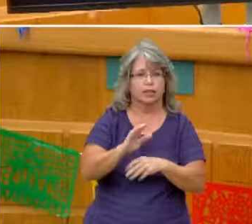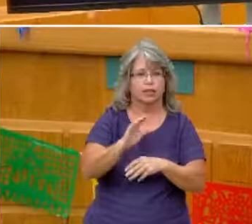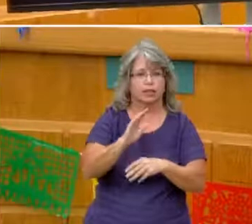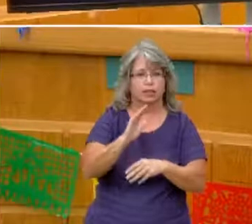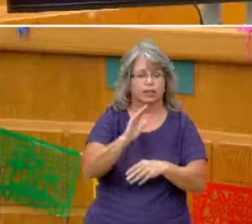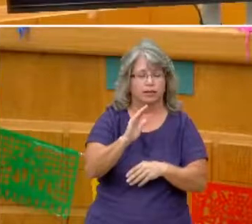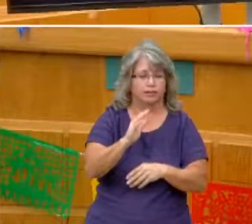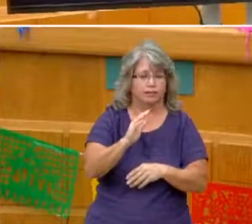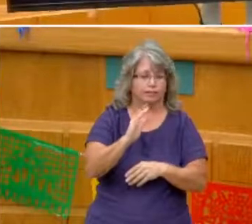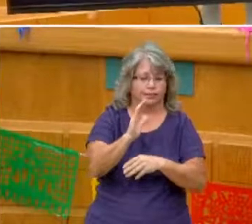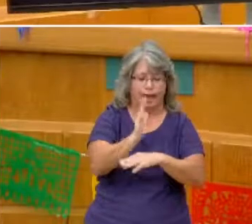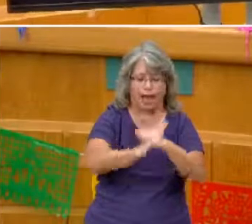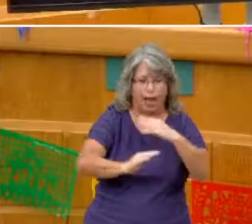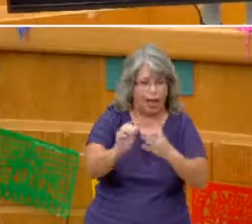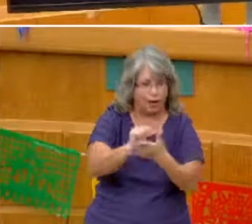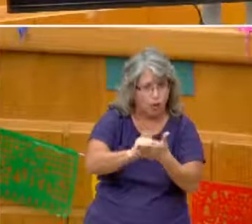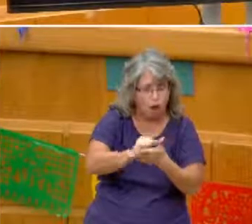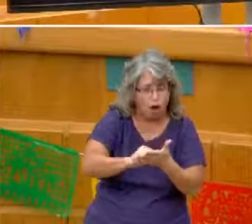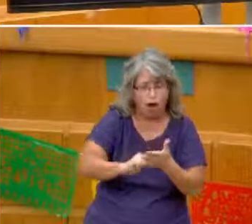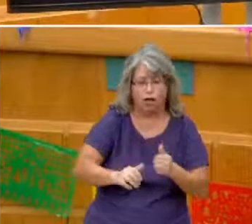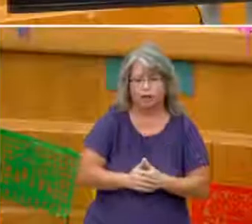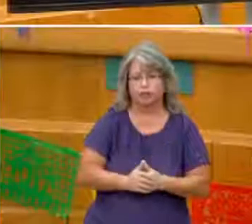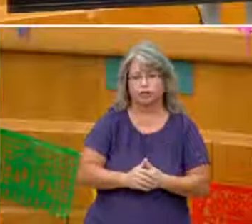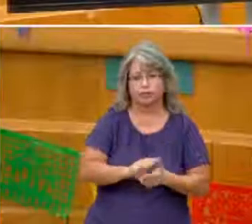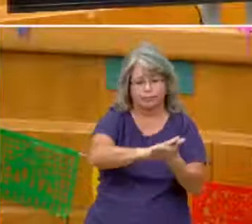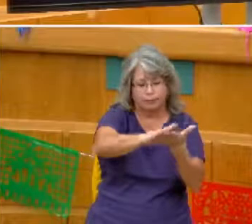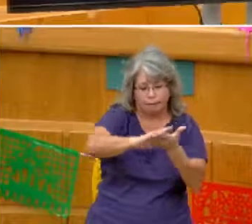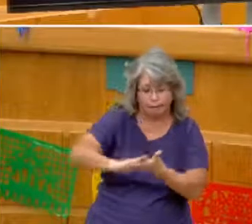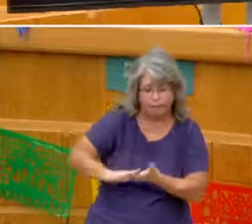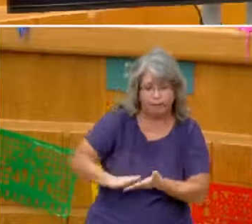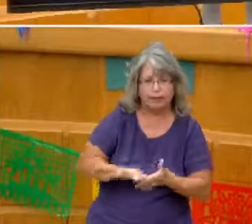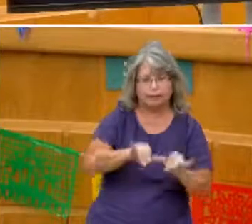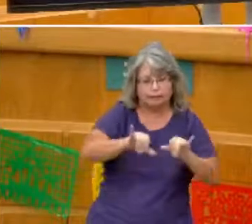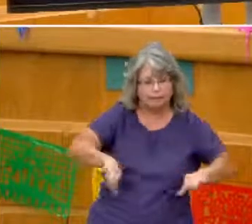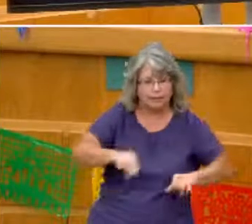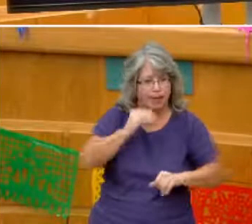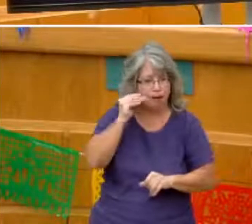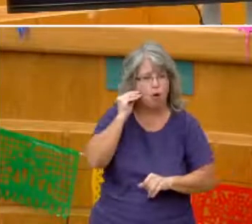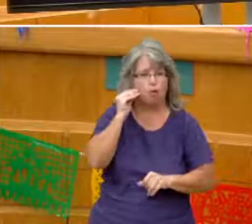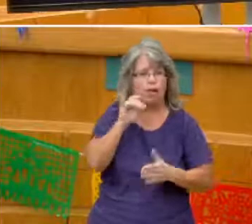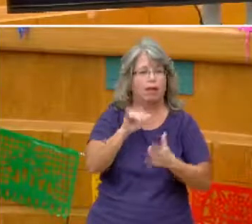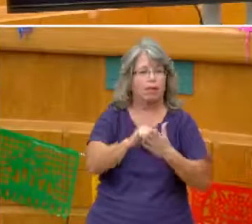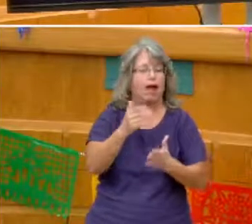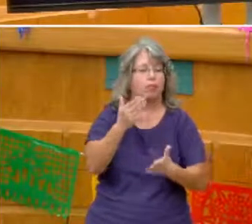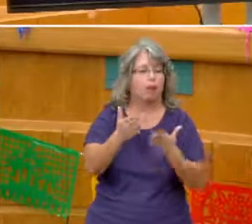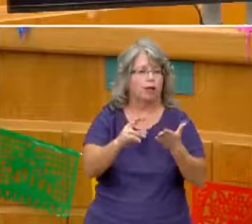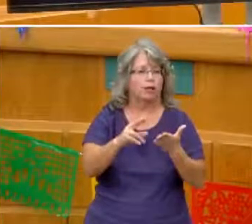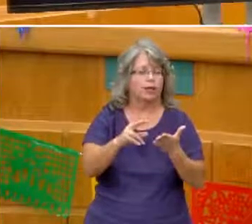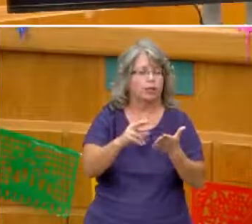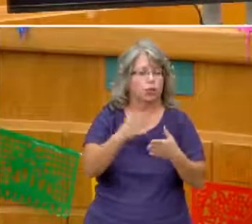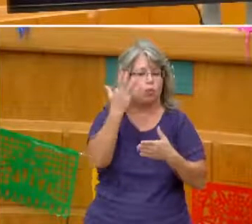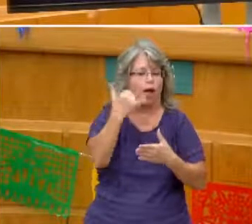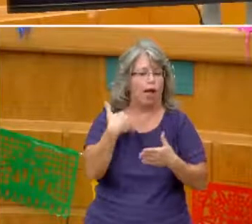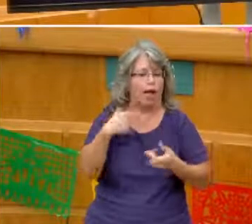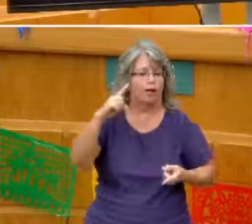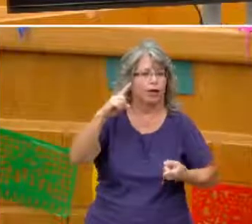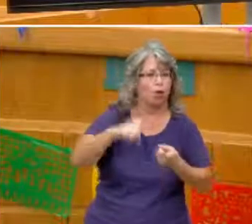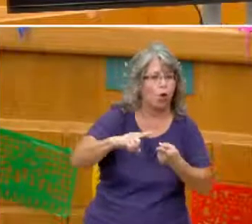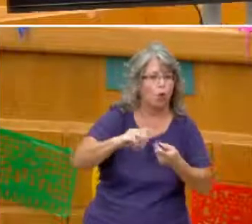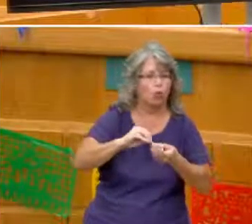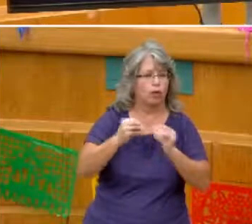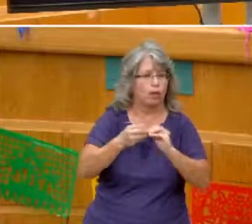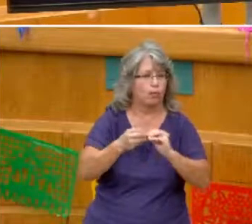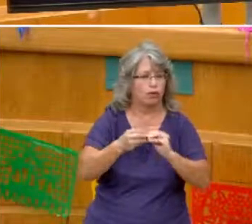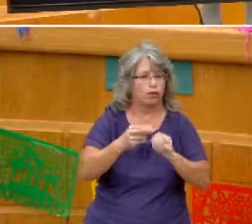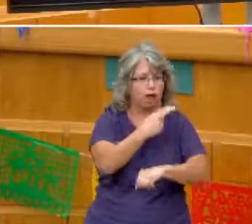of 2020-2021 flu incidents and hospitalizations and deaths. So we want to do that again this flu season and keep those